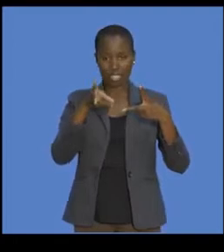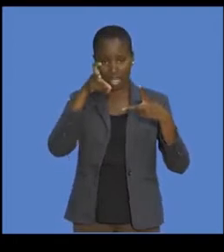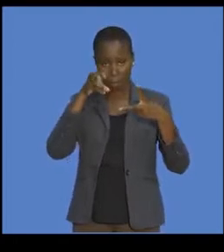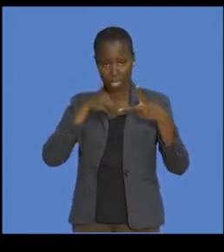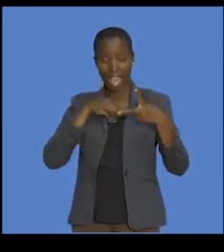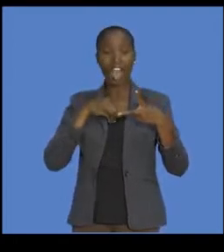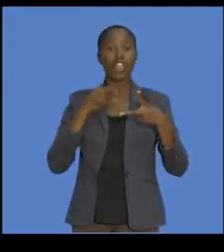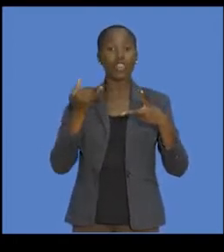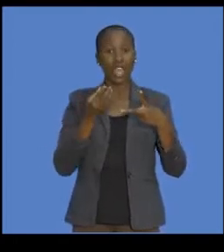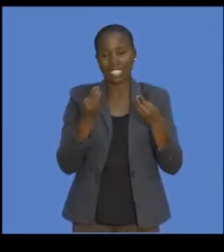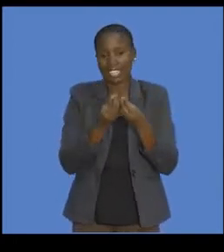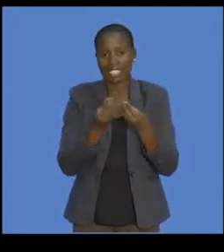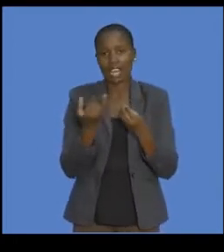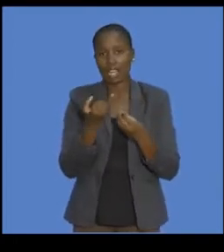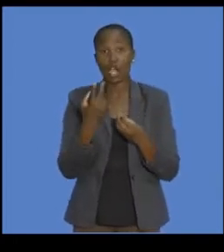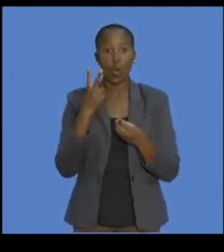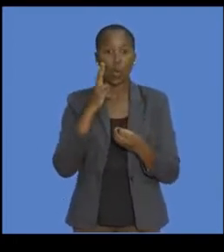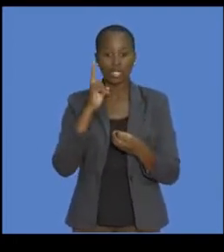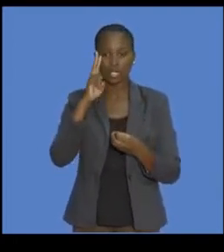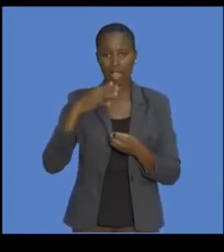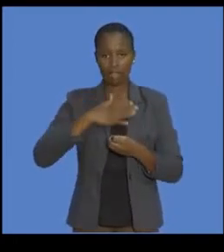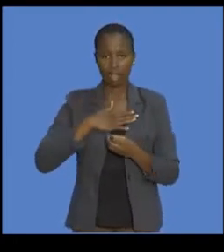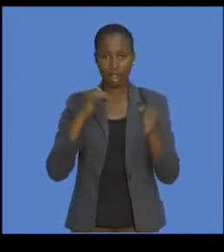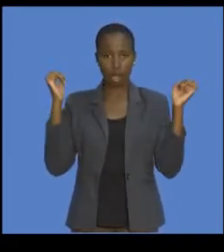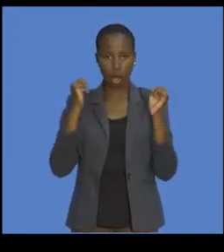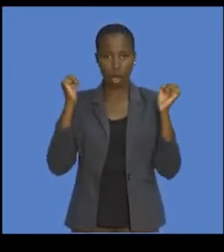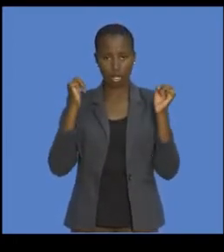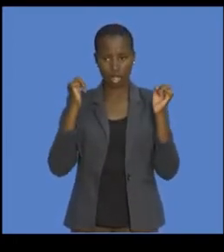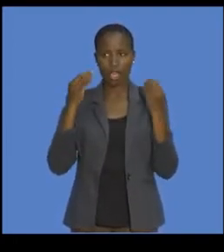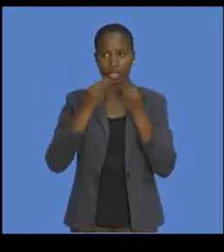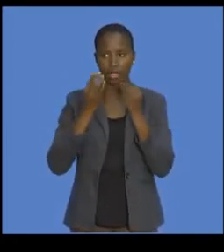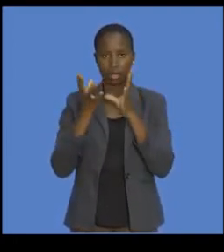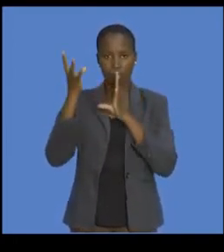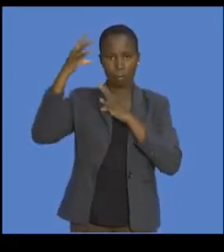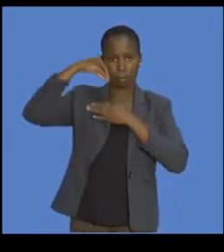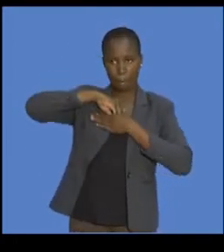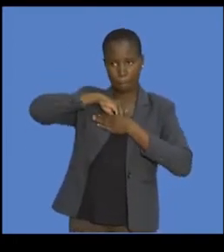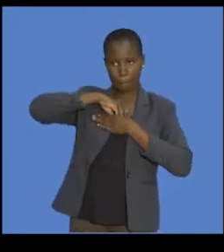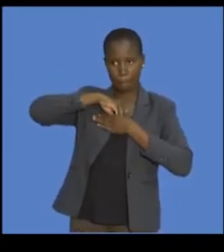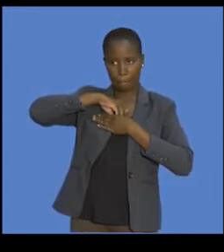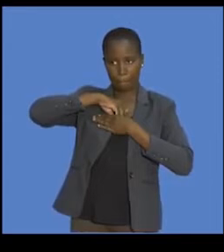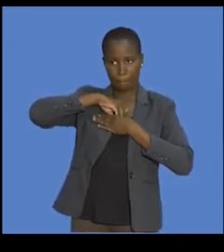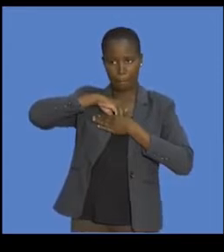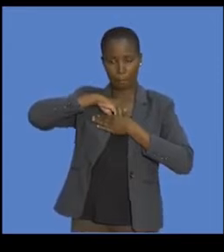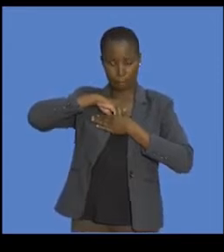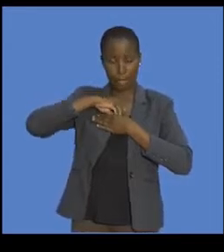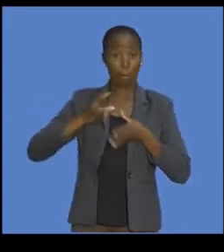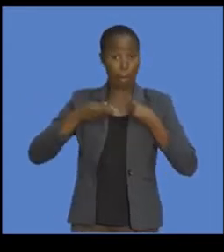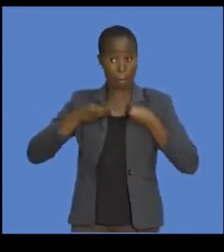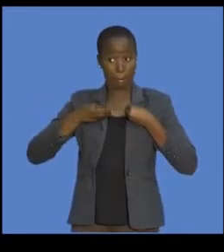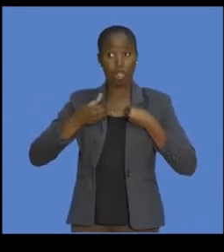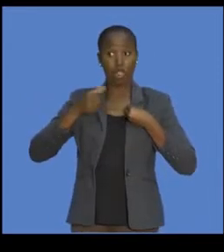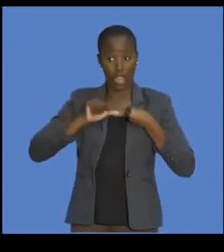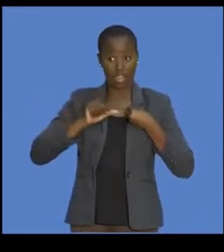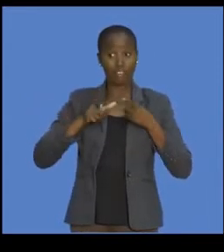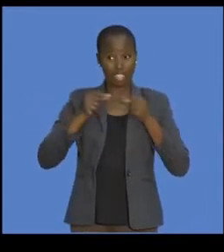control center which interprets that change. And then the control center sends out a message to an